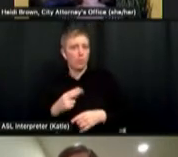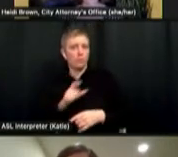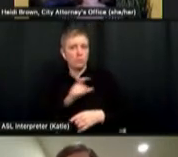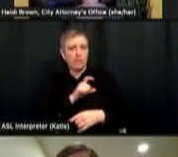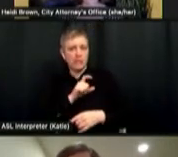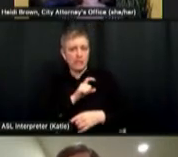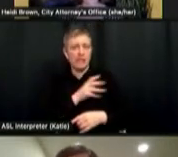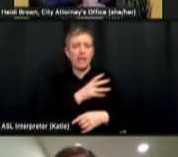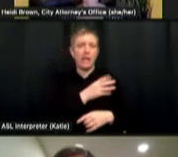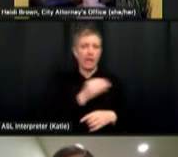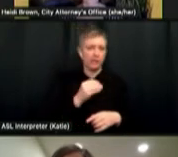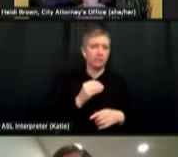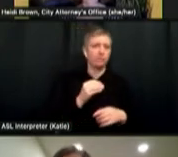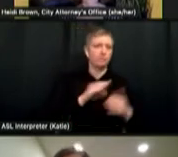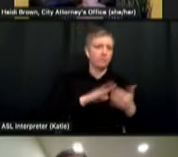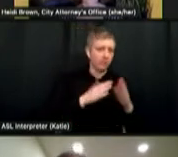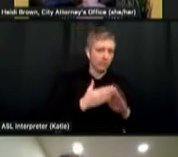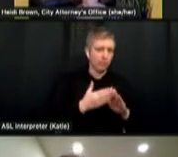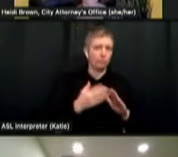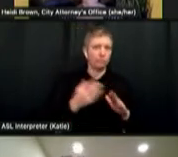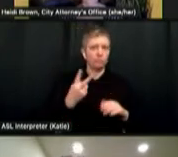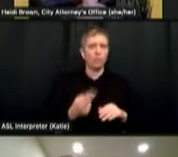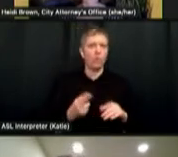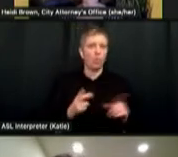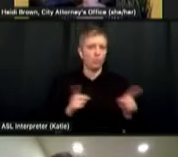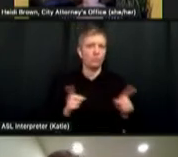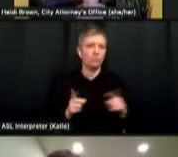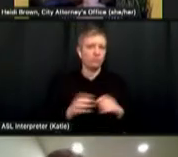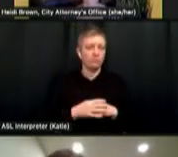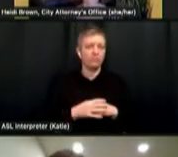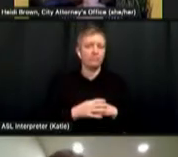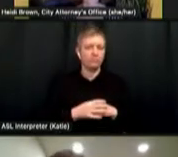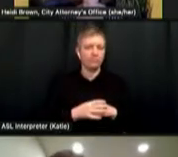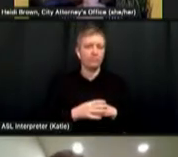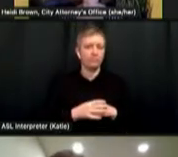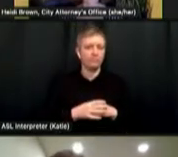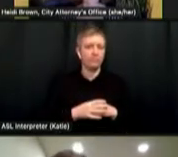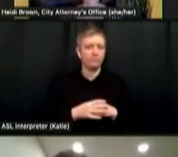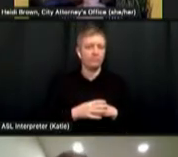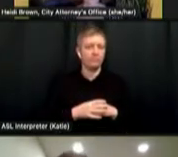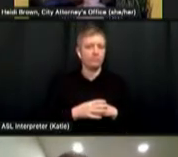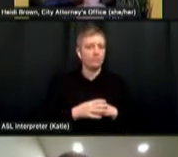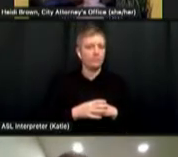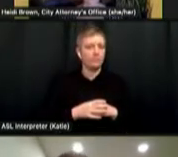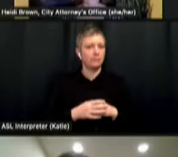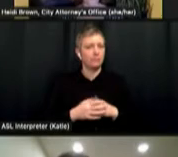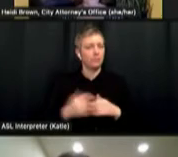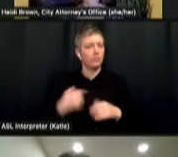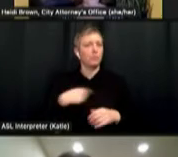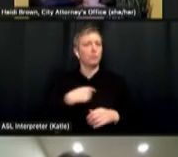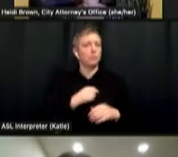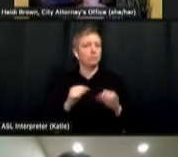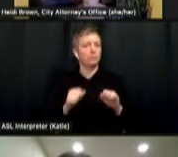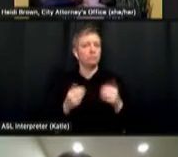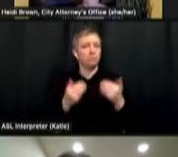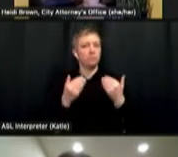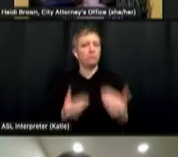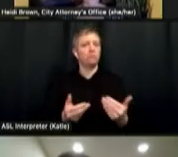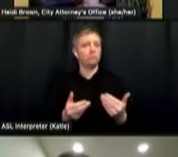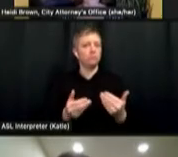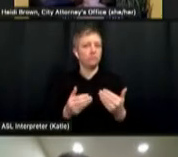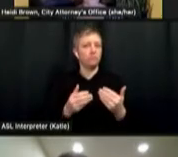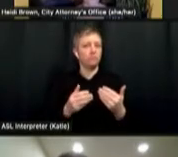the community, and that we can get moving forward towards 21st